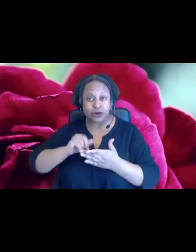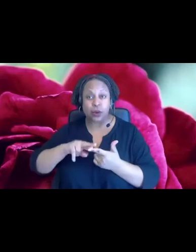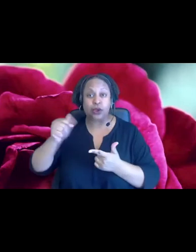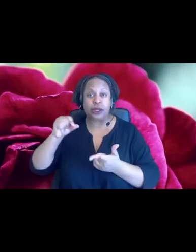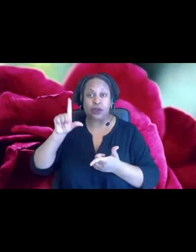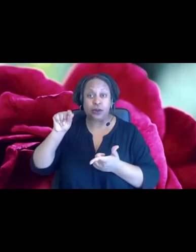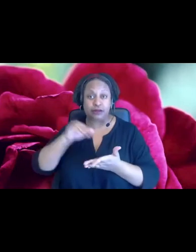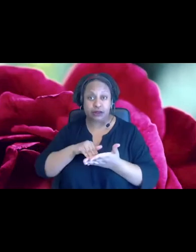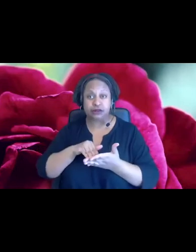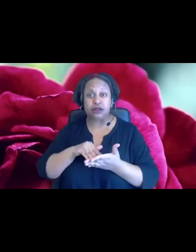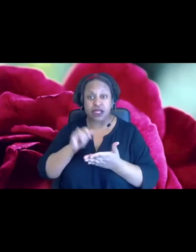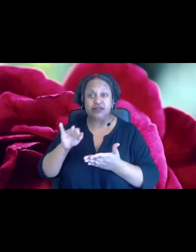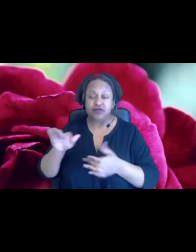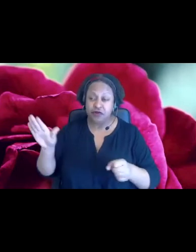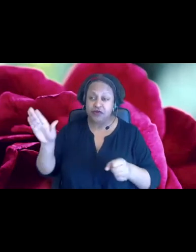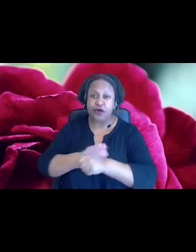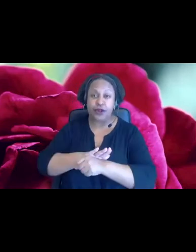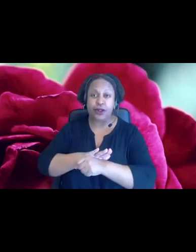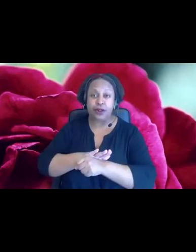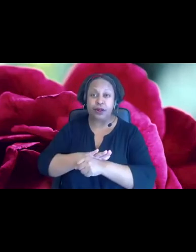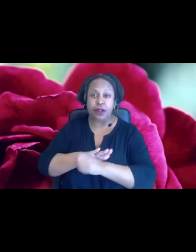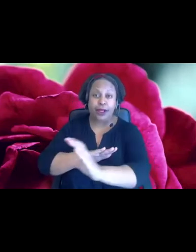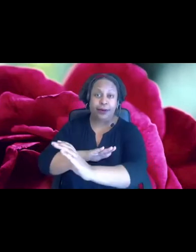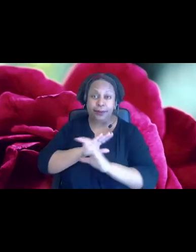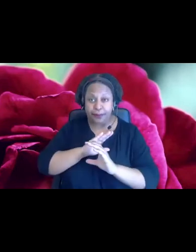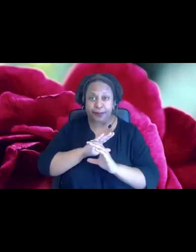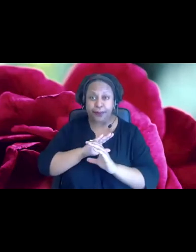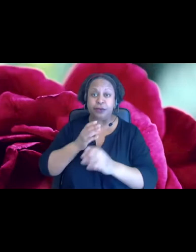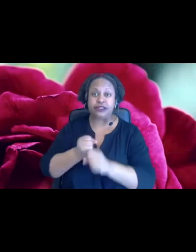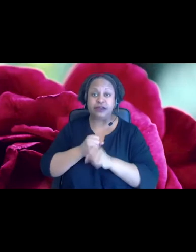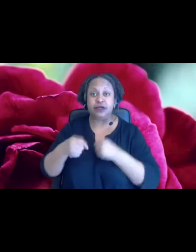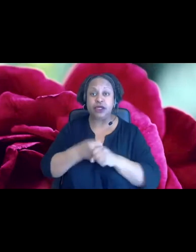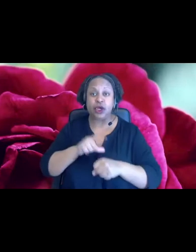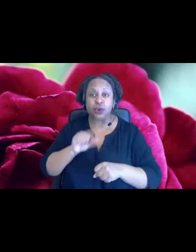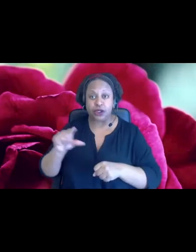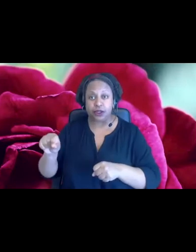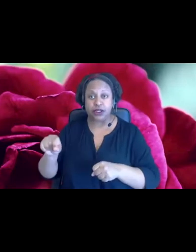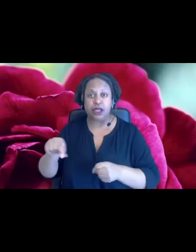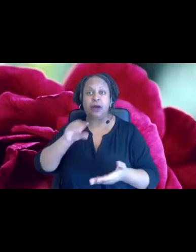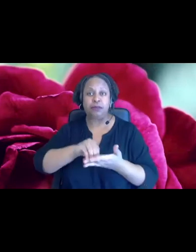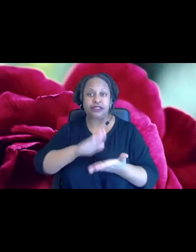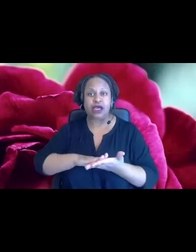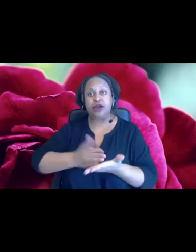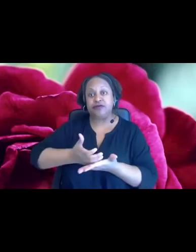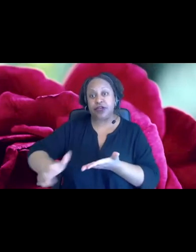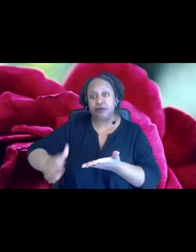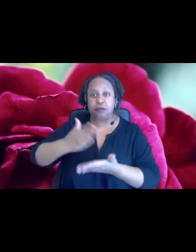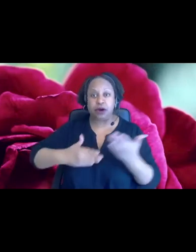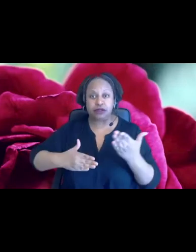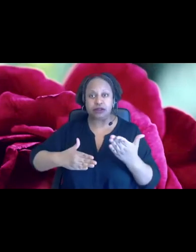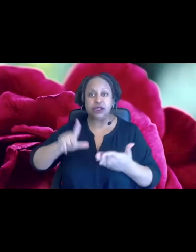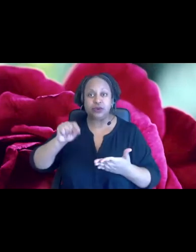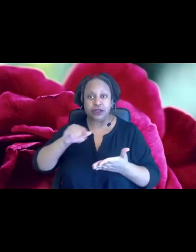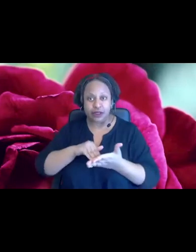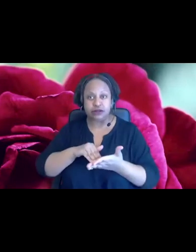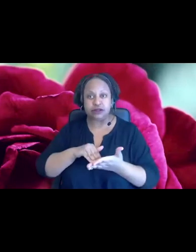If you receive the full amount of the loan in 2020, you have to report the forgivable portion of 20,000